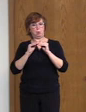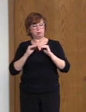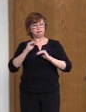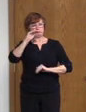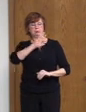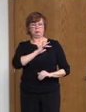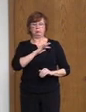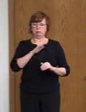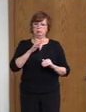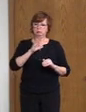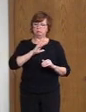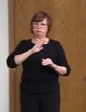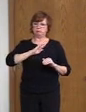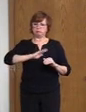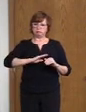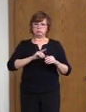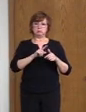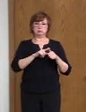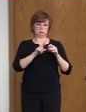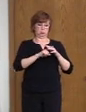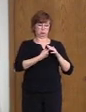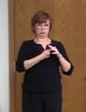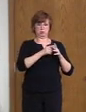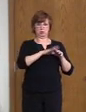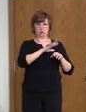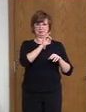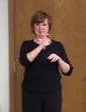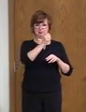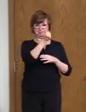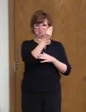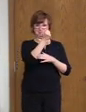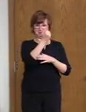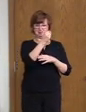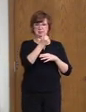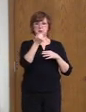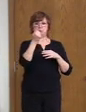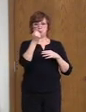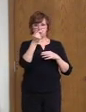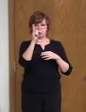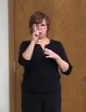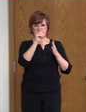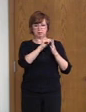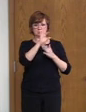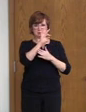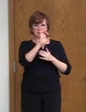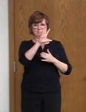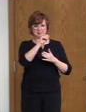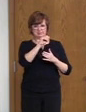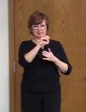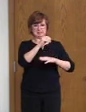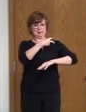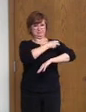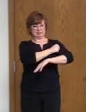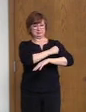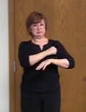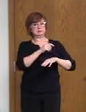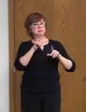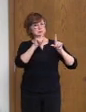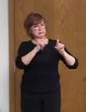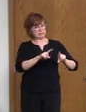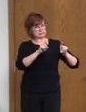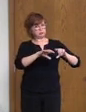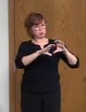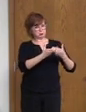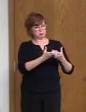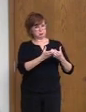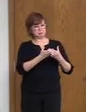of 1,950 doses expected to be delivered by December the 15th. These very first and early doses will be